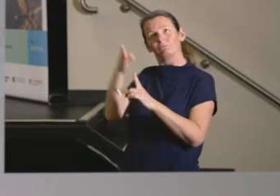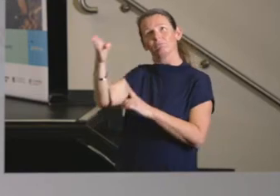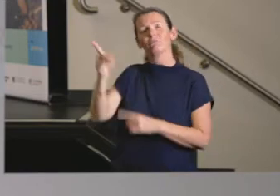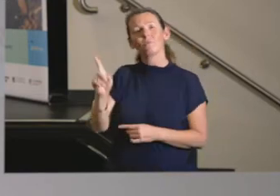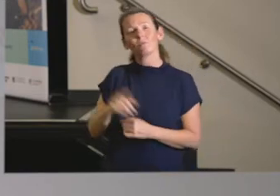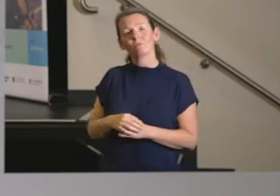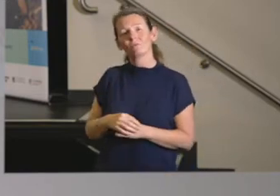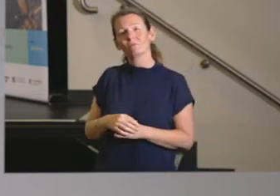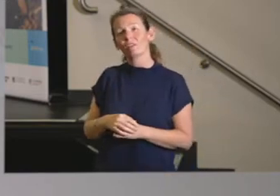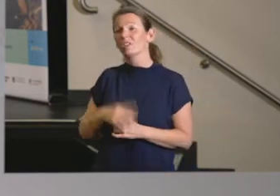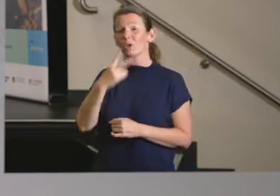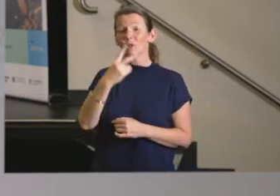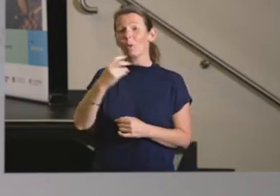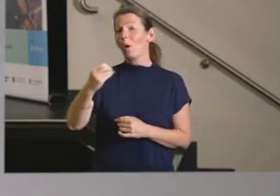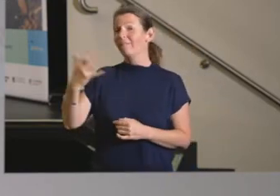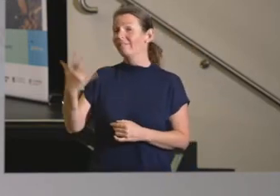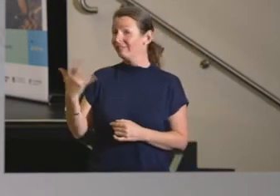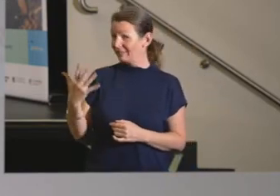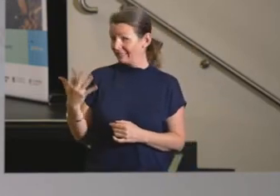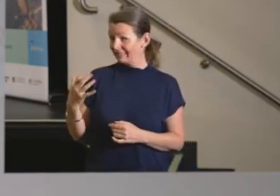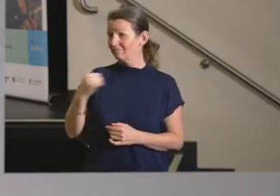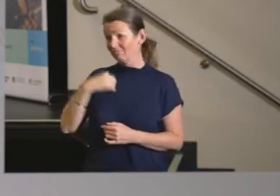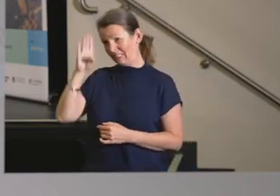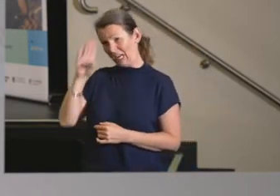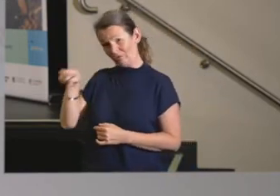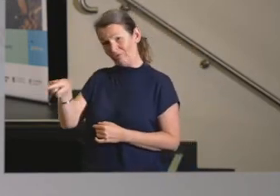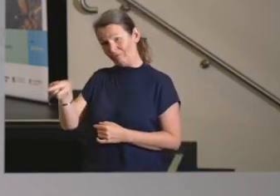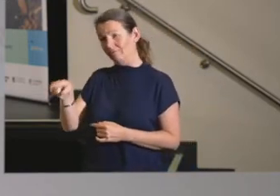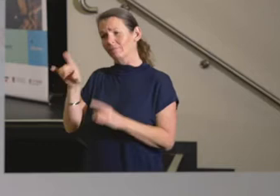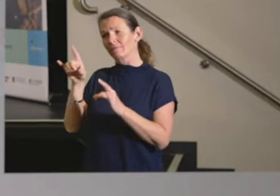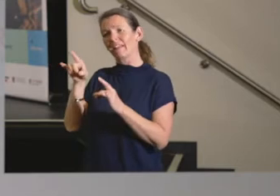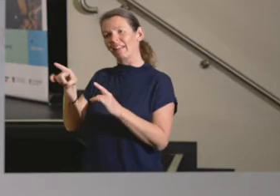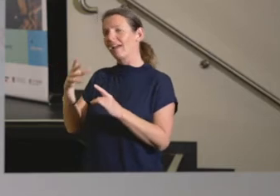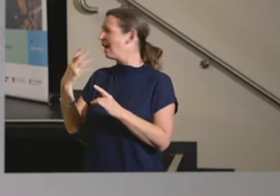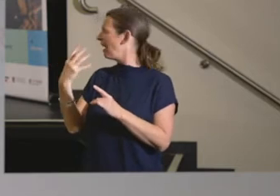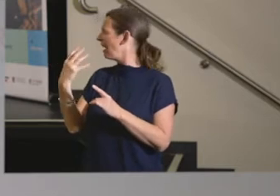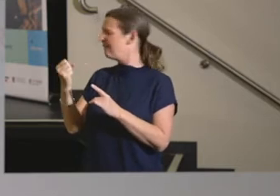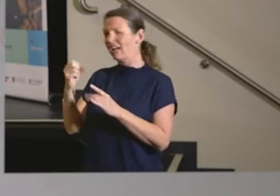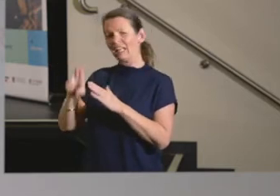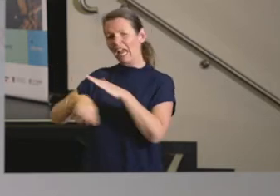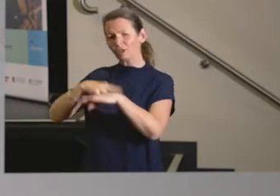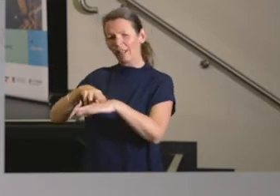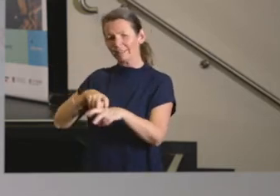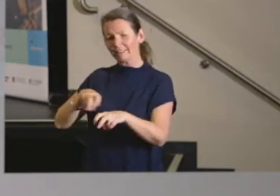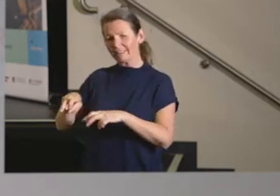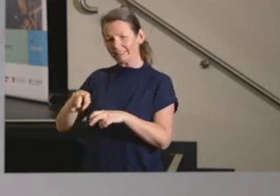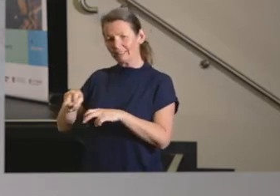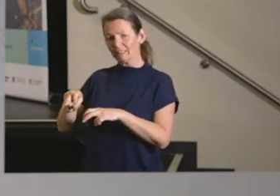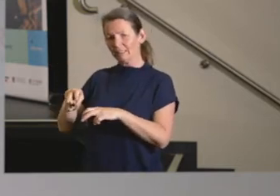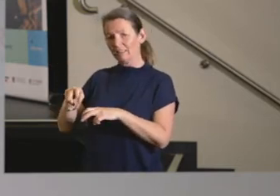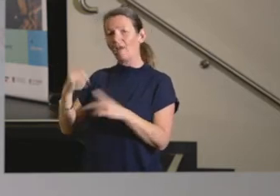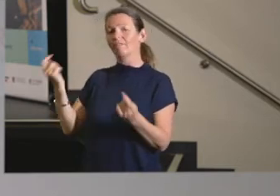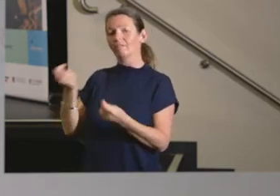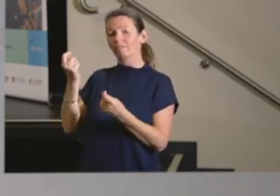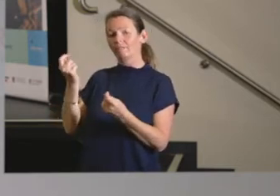in 2015 now, in reflecting, there was a national reflective activity and our government had come up with